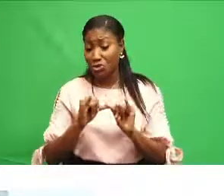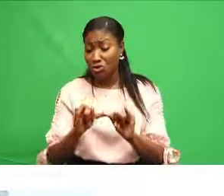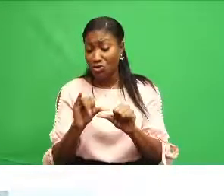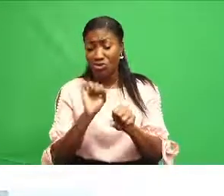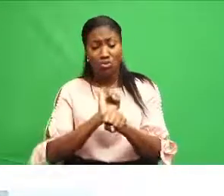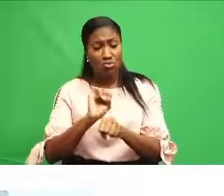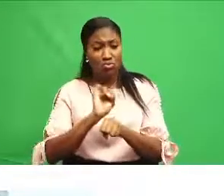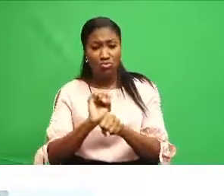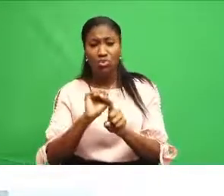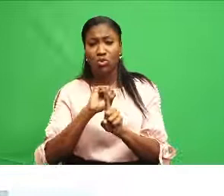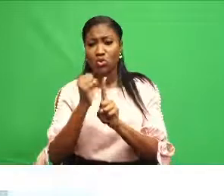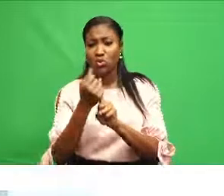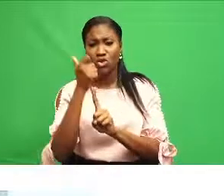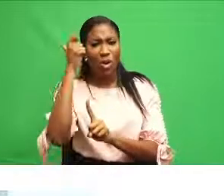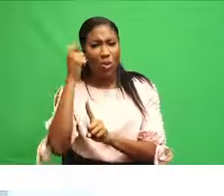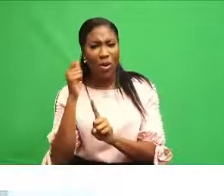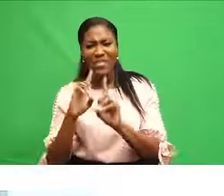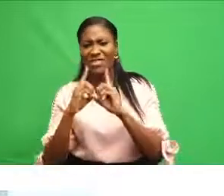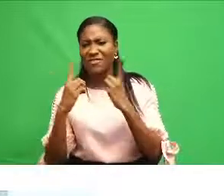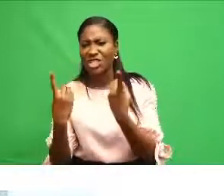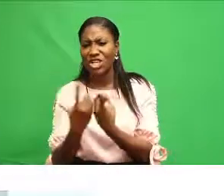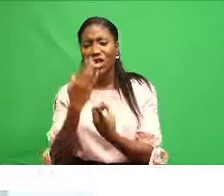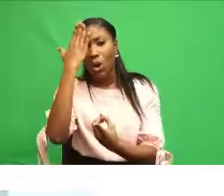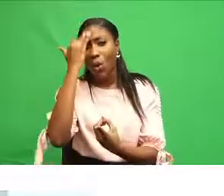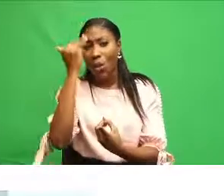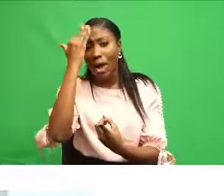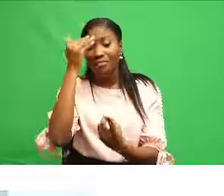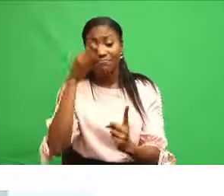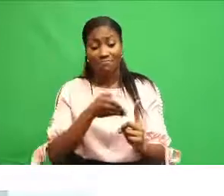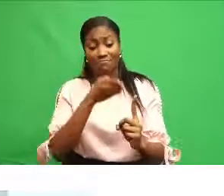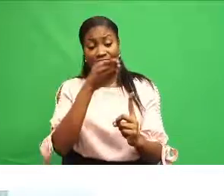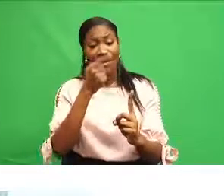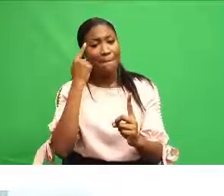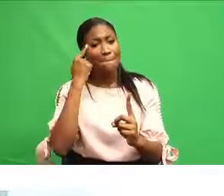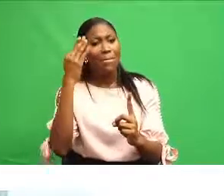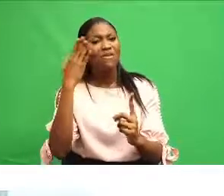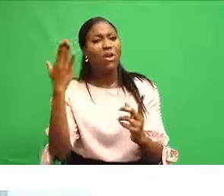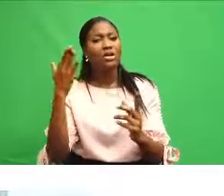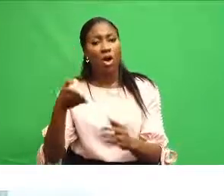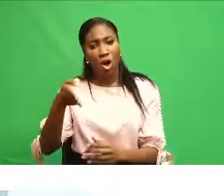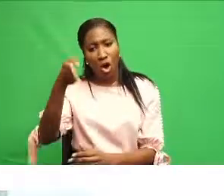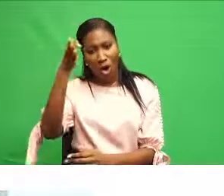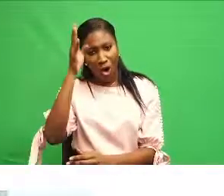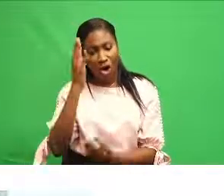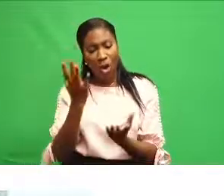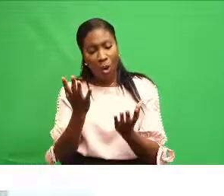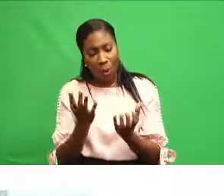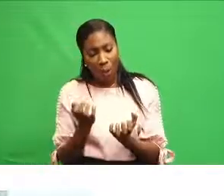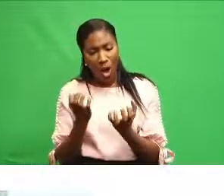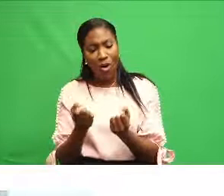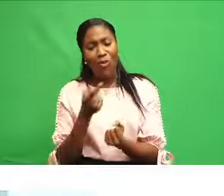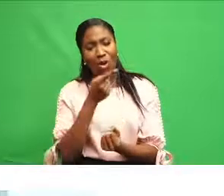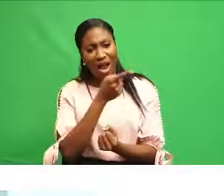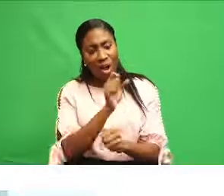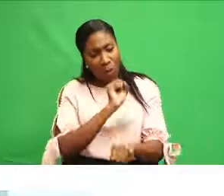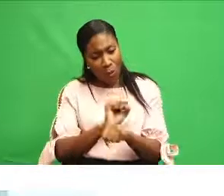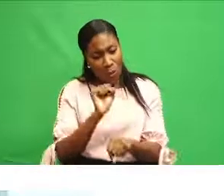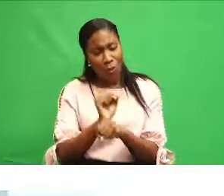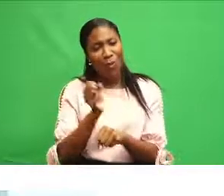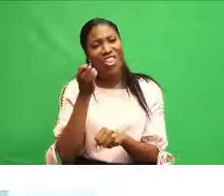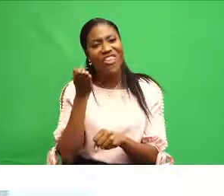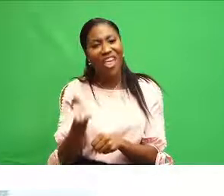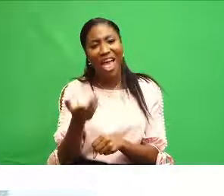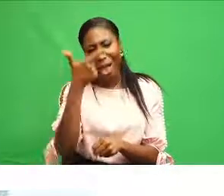Welfare Division, as he is of the firm belief that God had placed him there on account of his genuine love